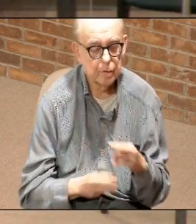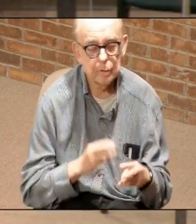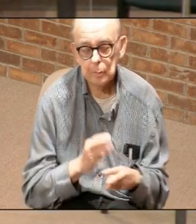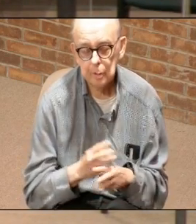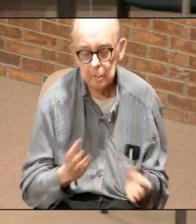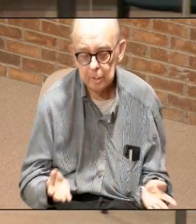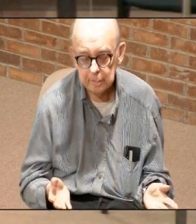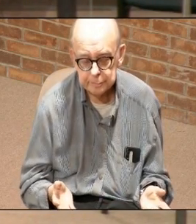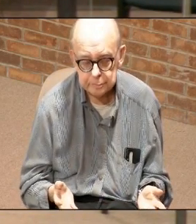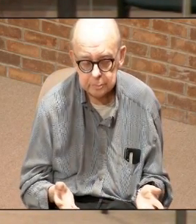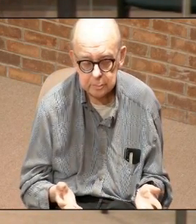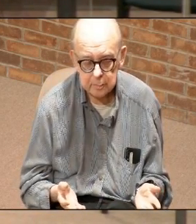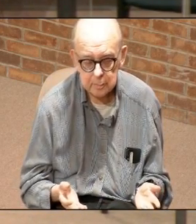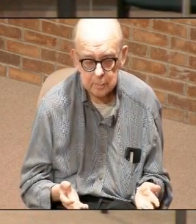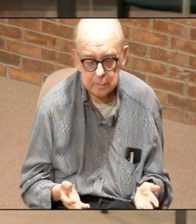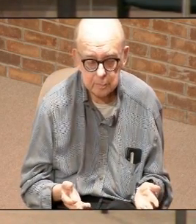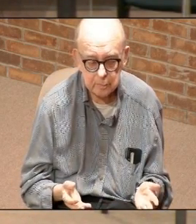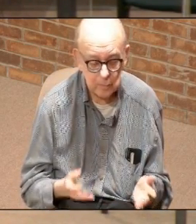world.